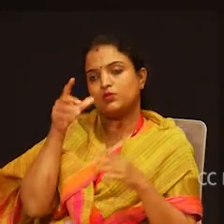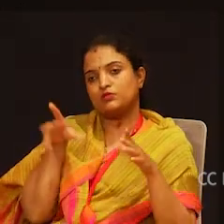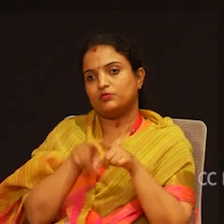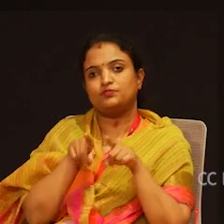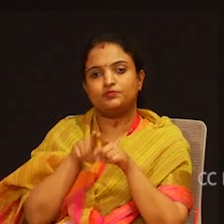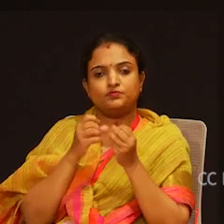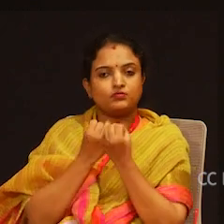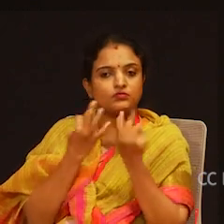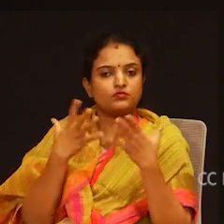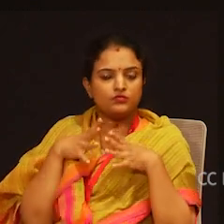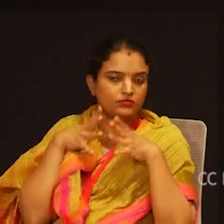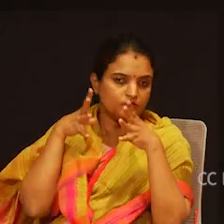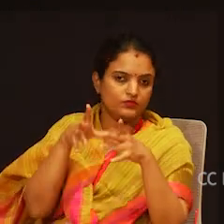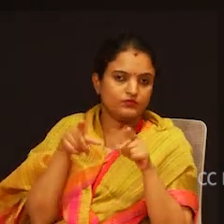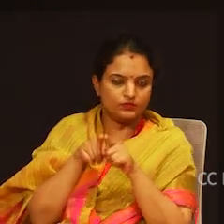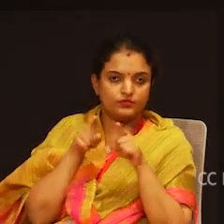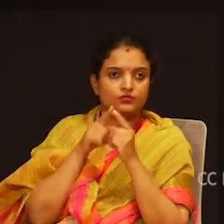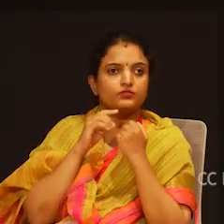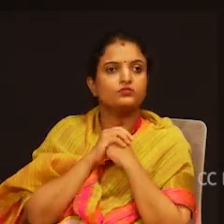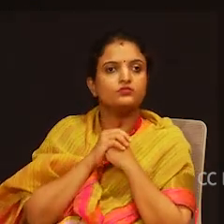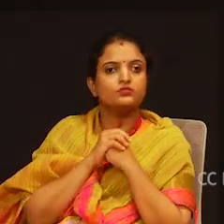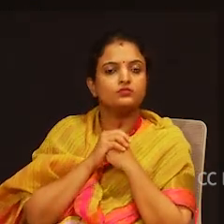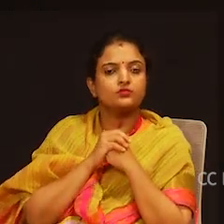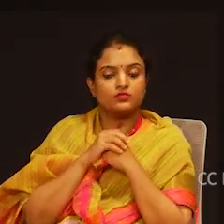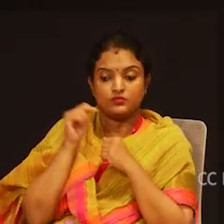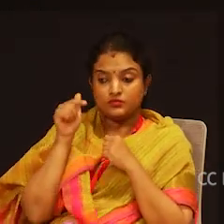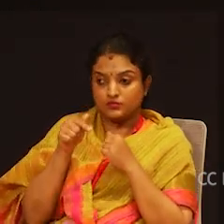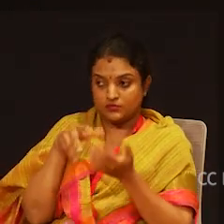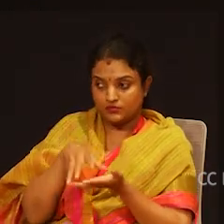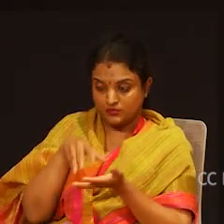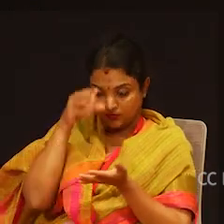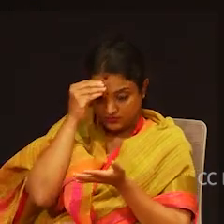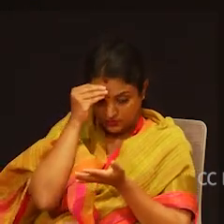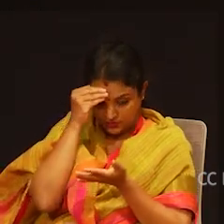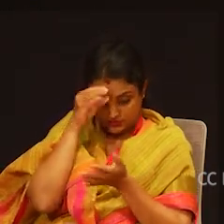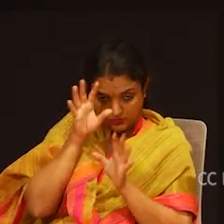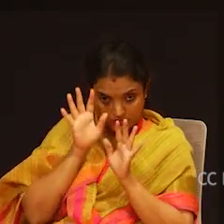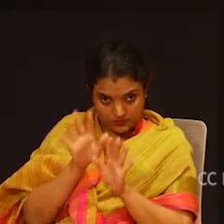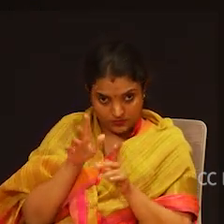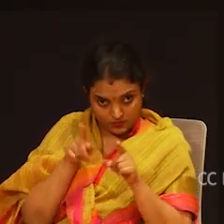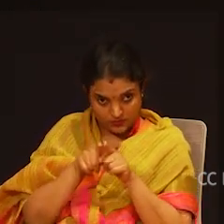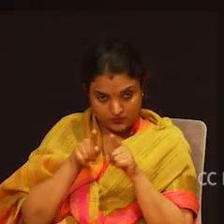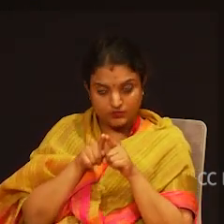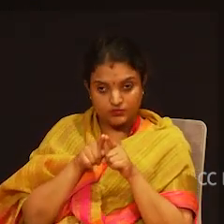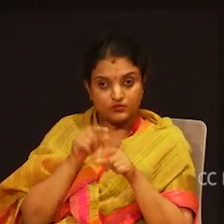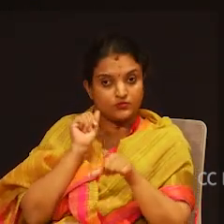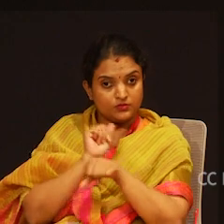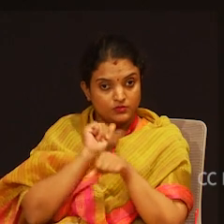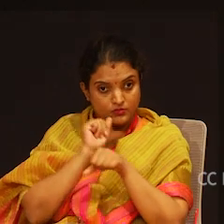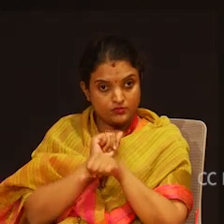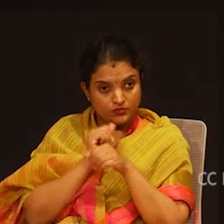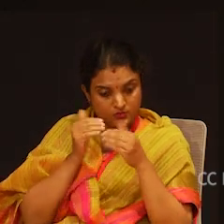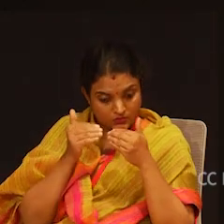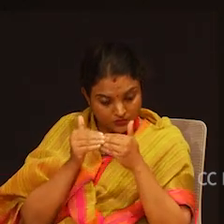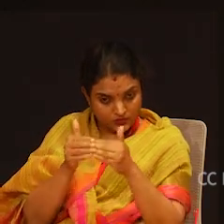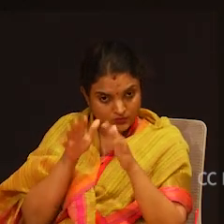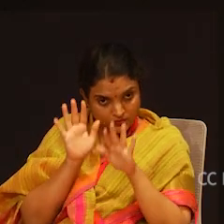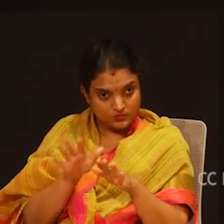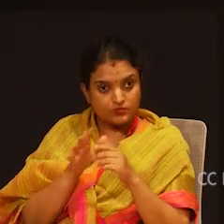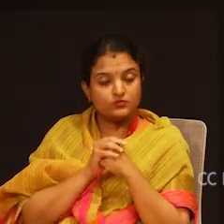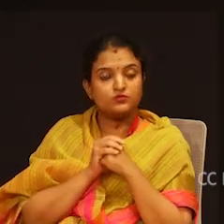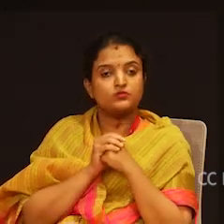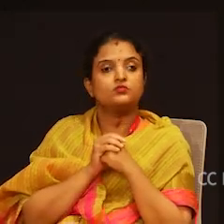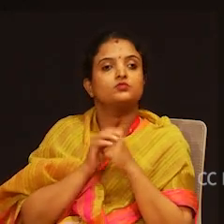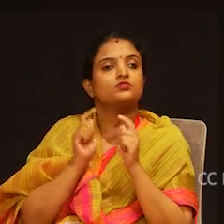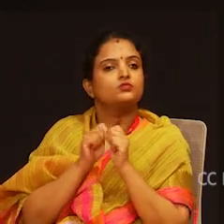lot, and we hope now that with this learning behind us, and with a lot of work which Dr. Bhati has done with